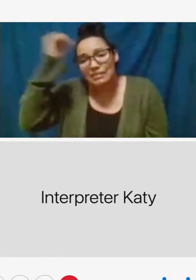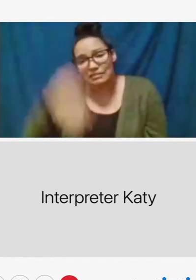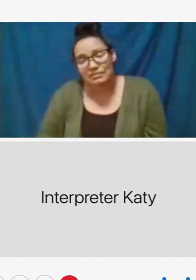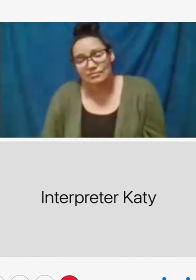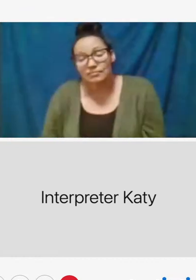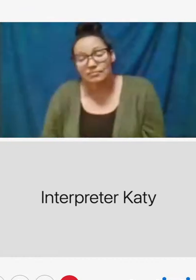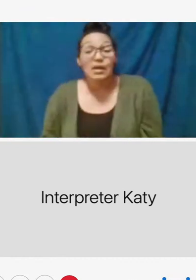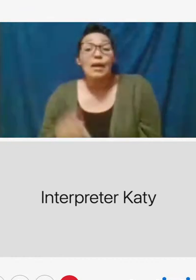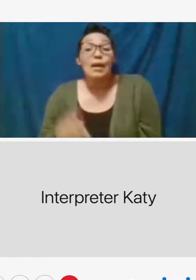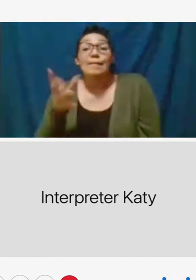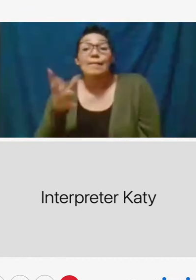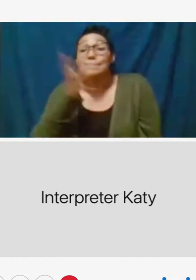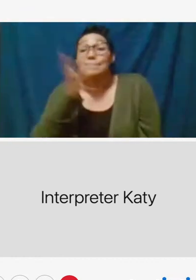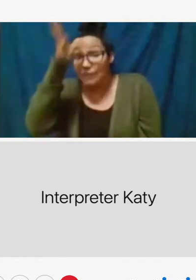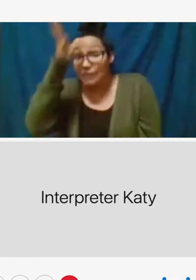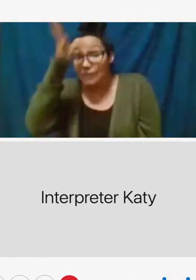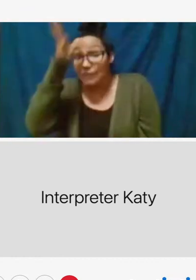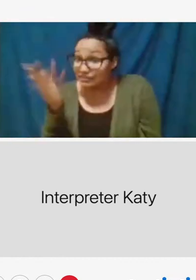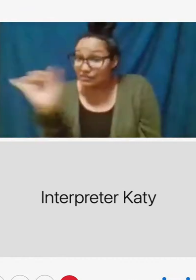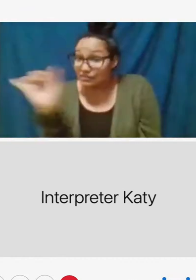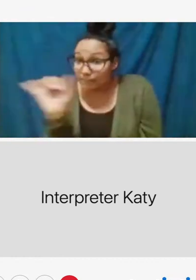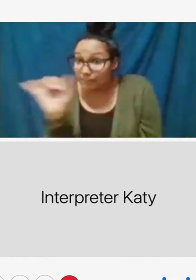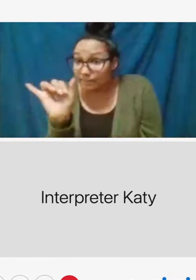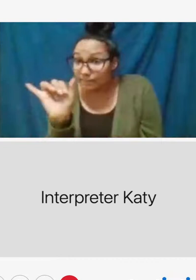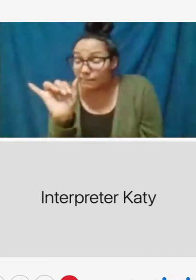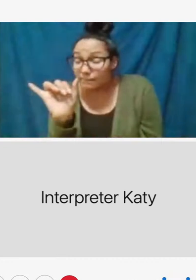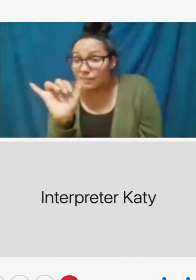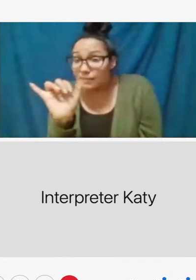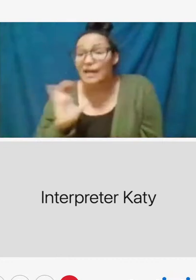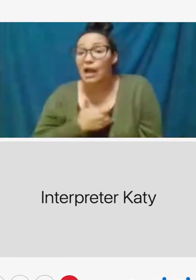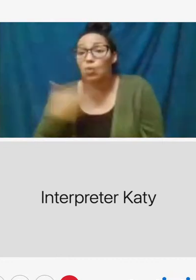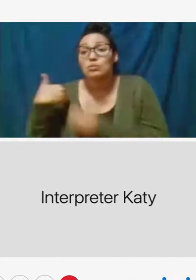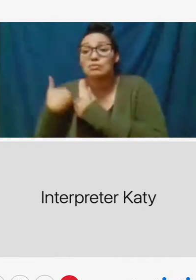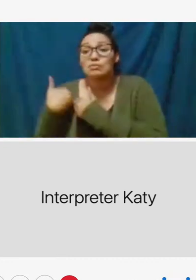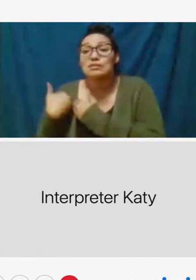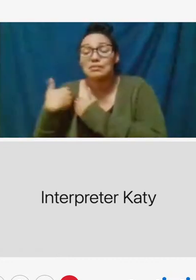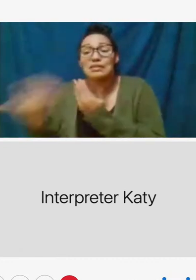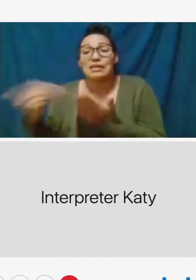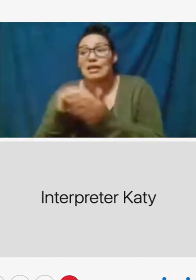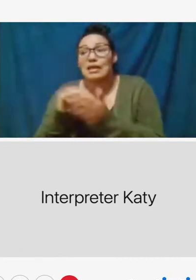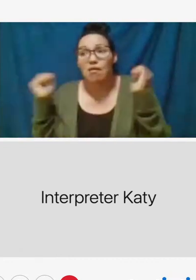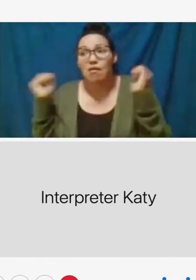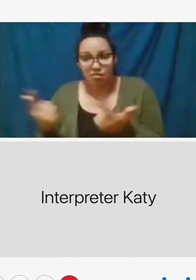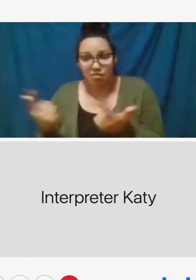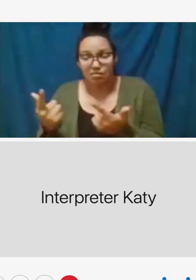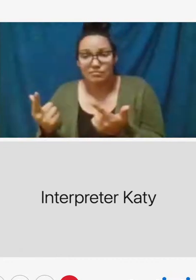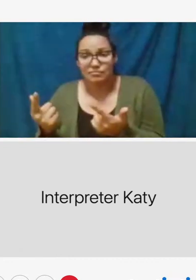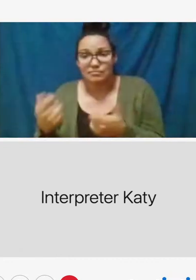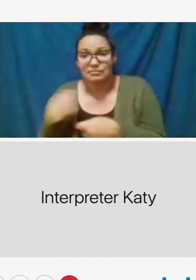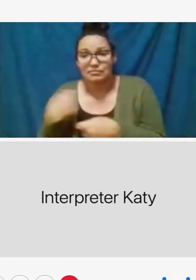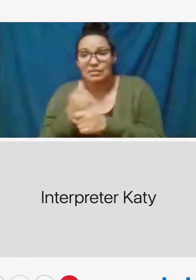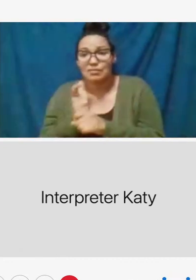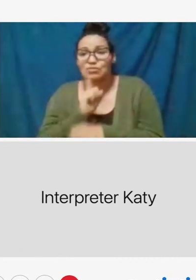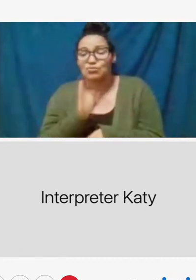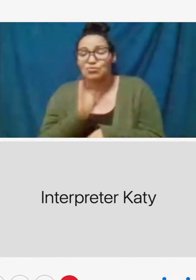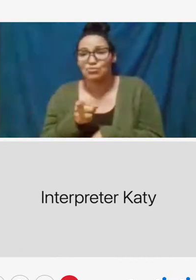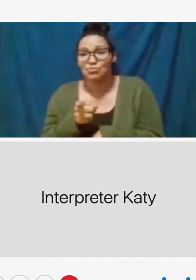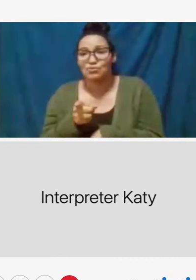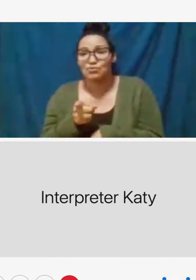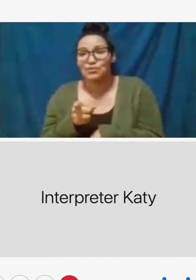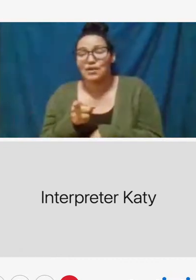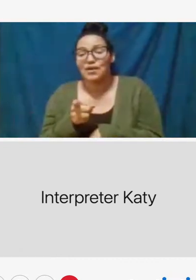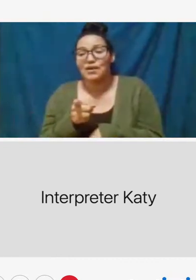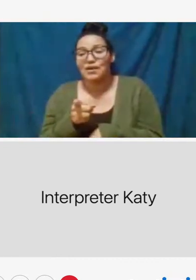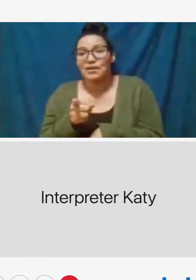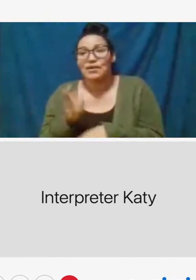sense it is our responsibility again all of us to make sure that your child gets to school safely and that